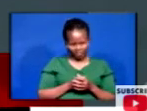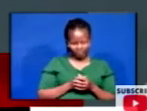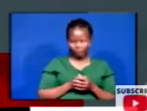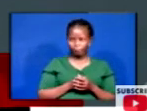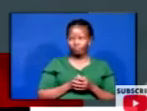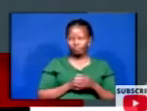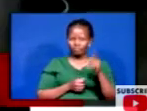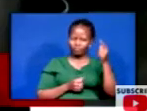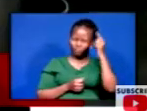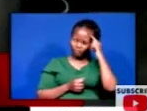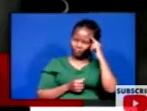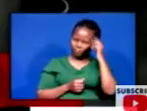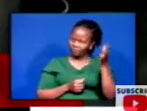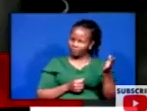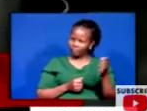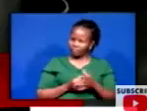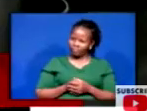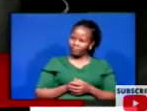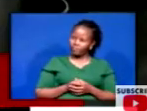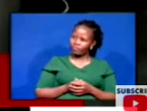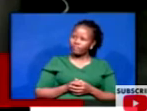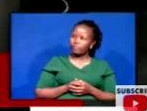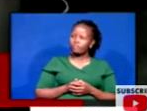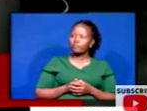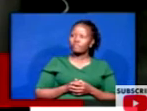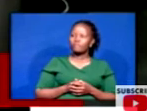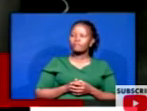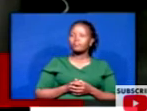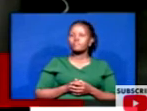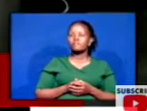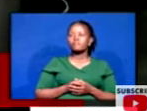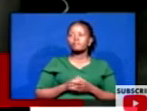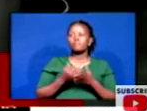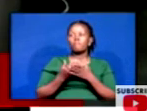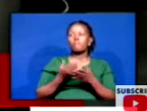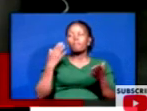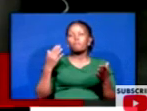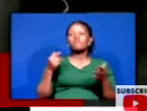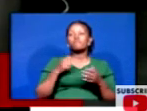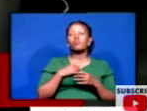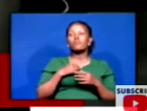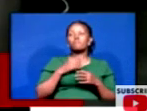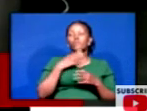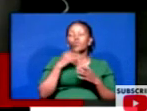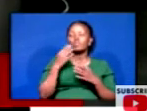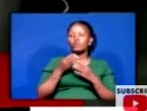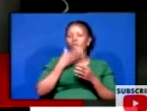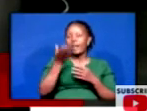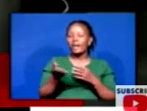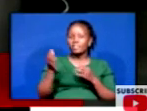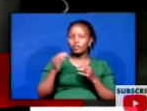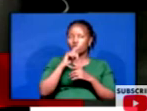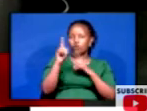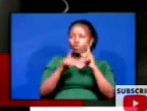your mind. How do you think that will go? How do you think that will go? Before I go to that, I just quickly want to react to the Ghana question, please. Which I thought was also